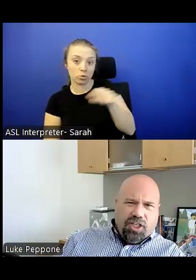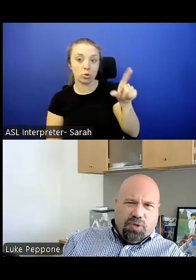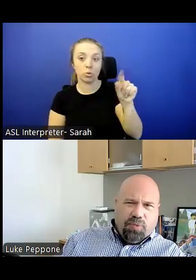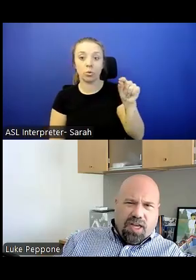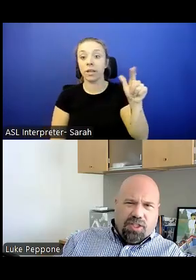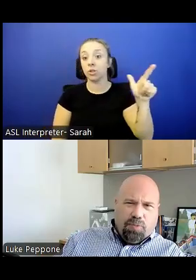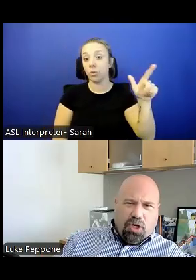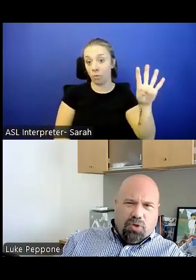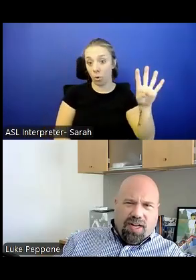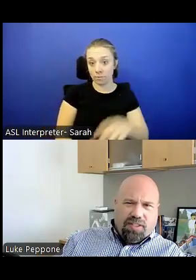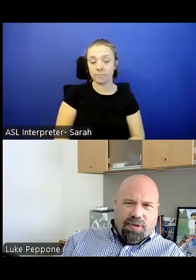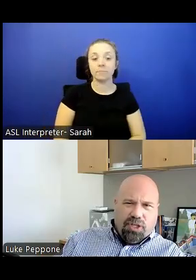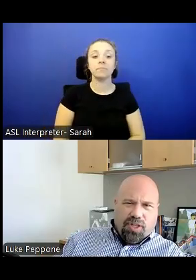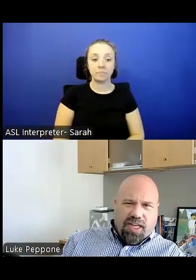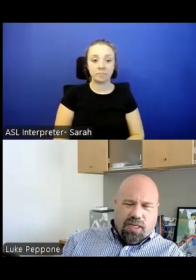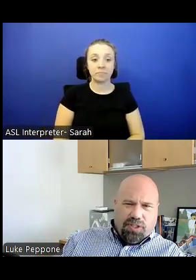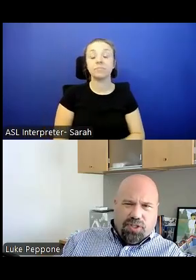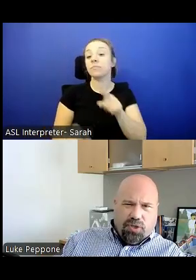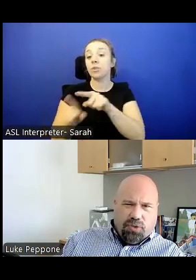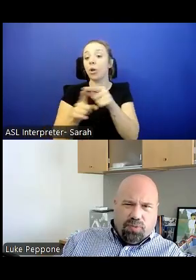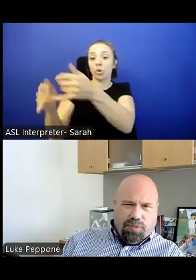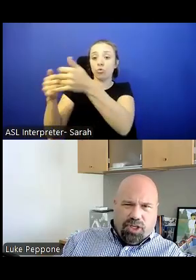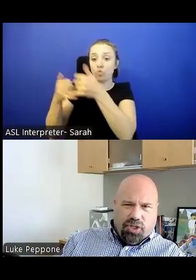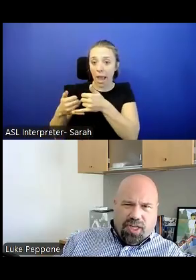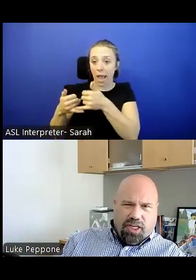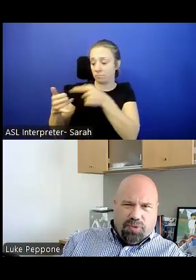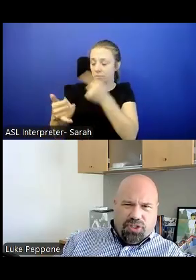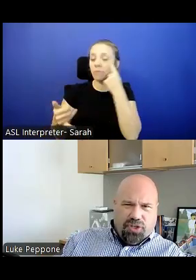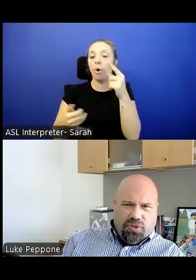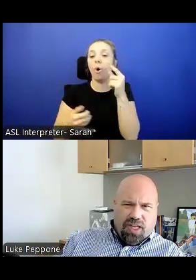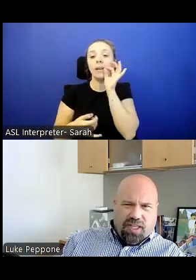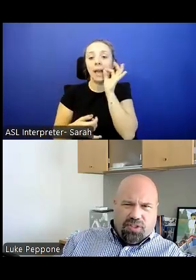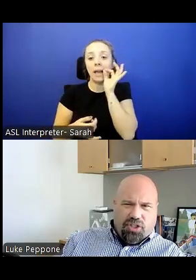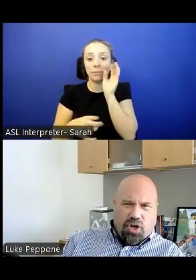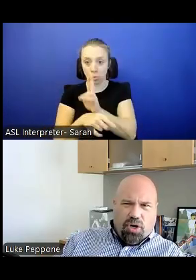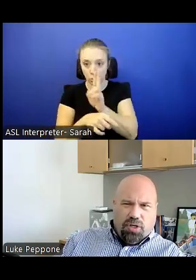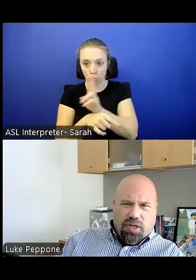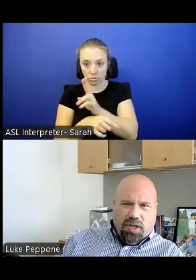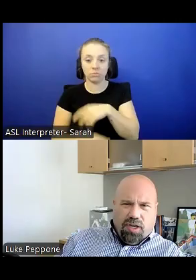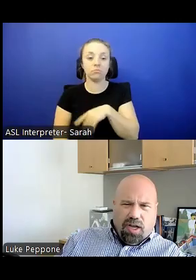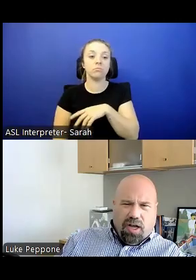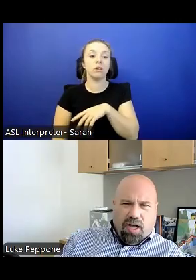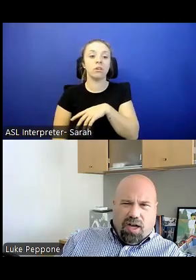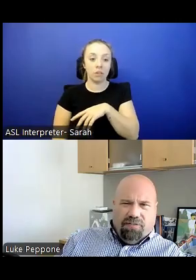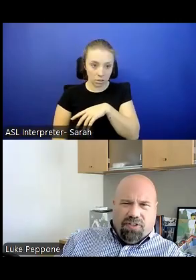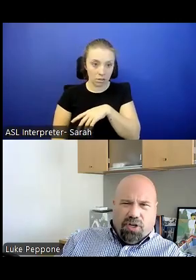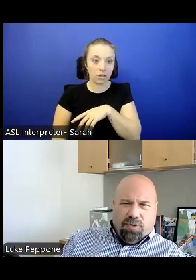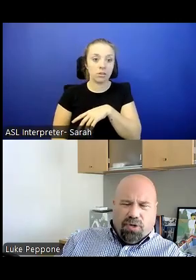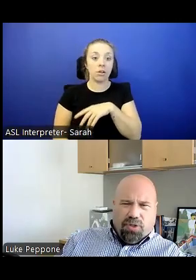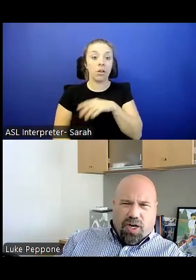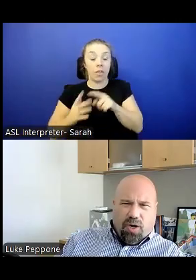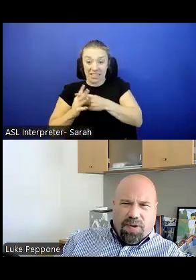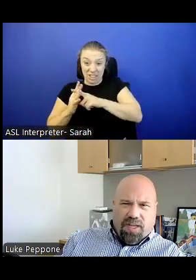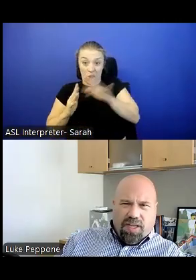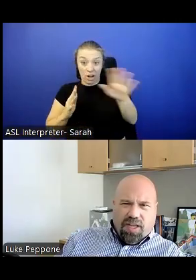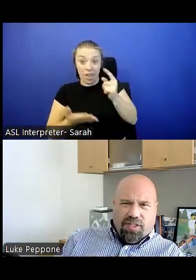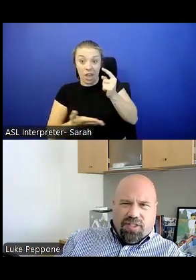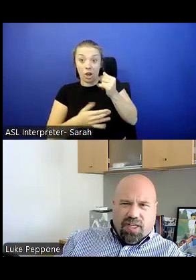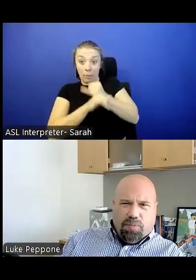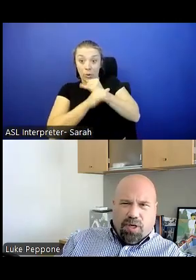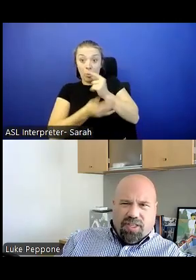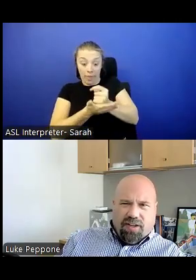In addition, we got a small grant to measure cannabis use, and we measured cannabis use at the start of their